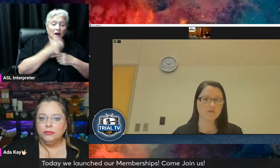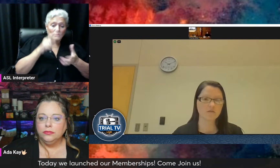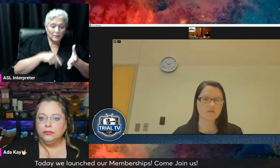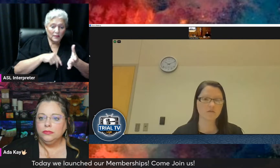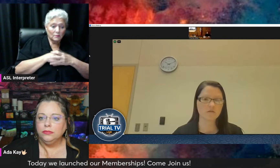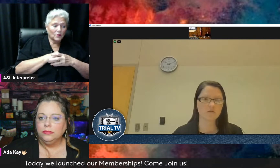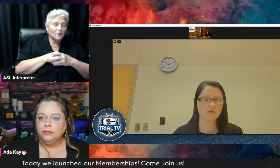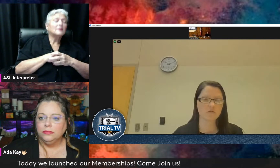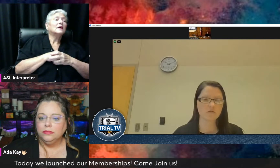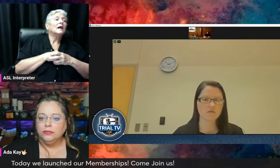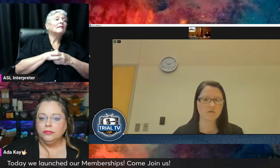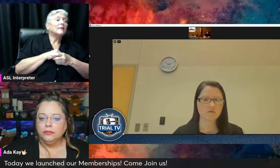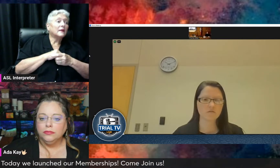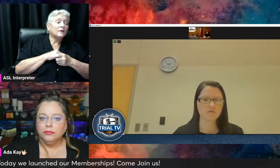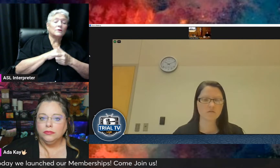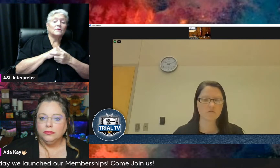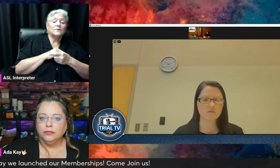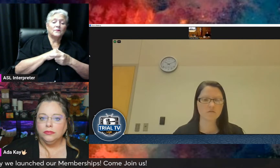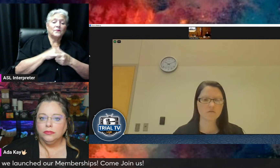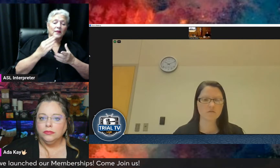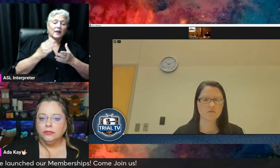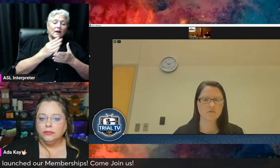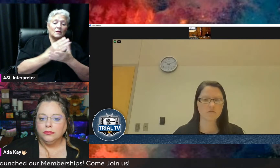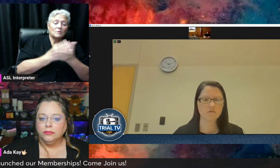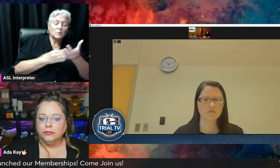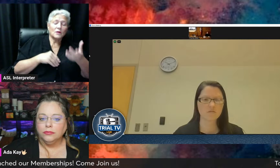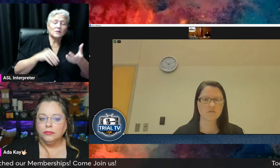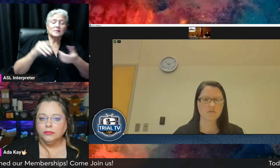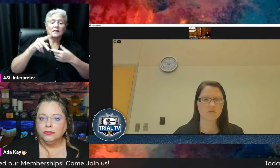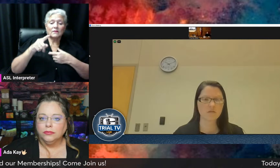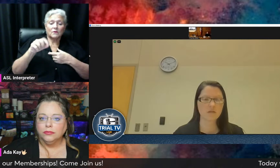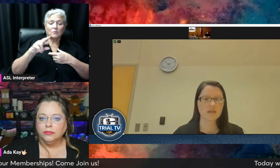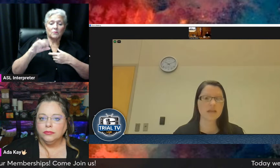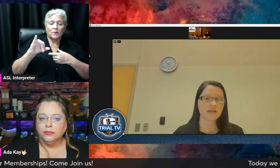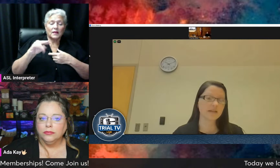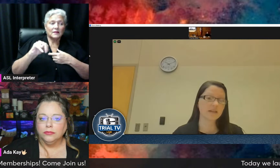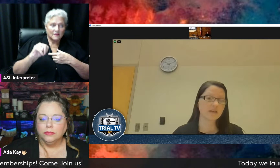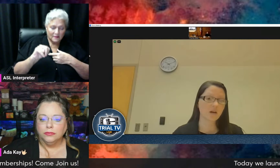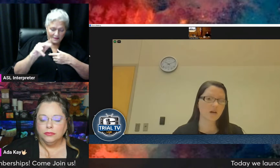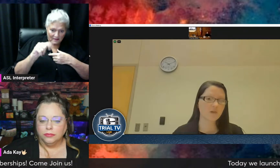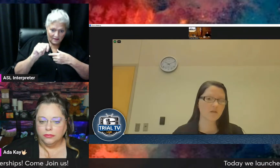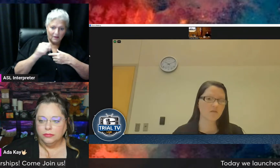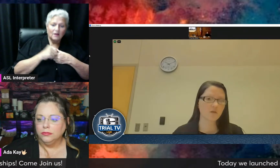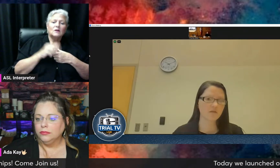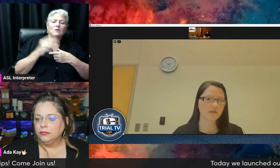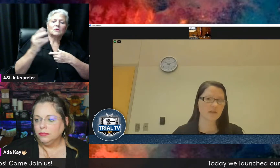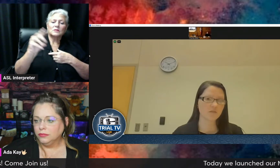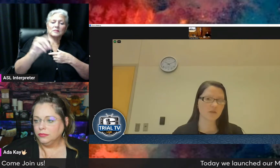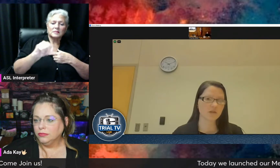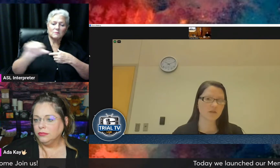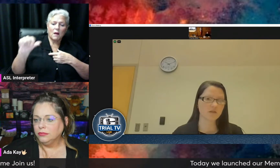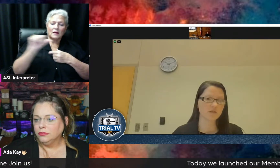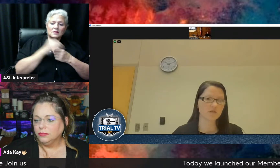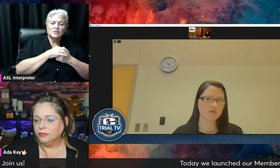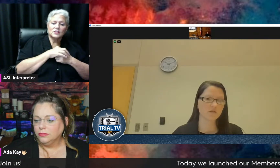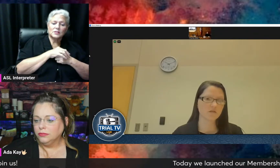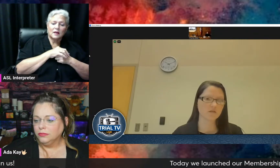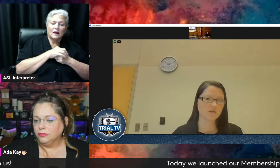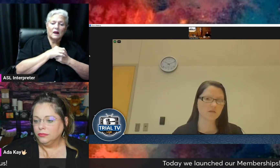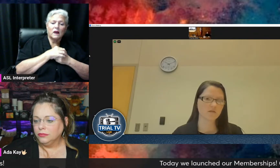Yes. Okay. In other words, parts of the print were smudged. Yes, that is common of most latent